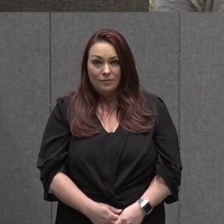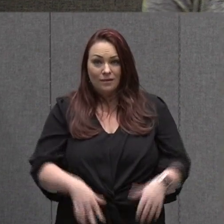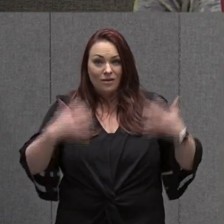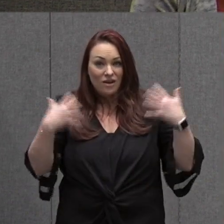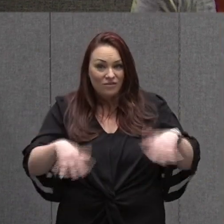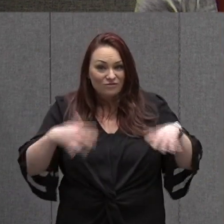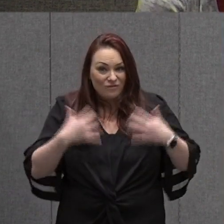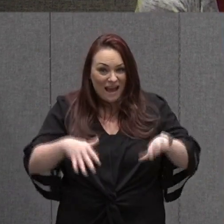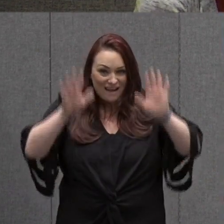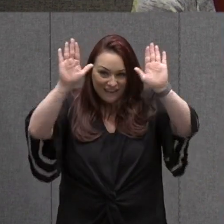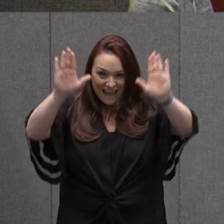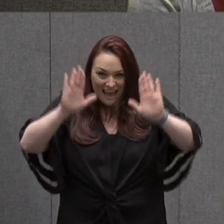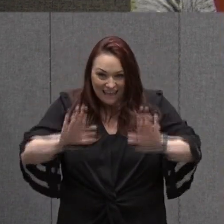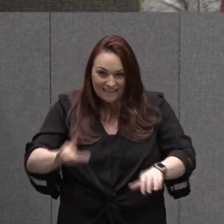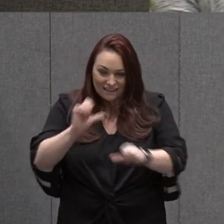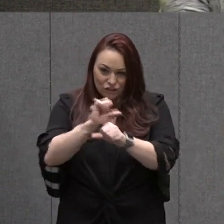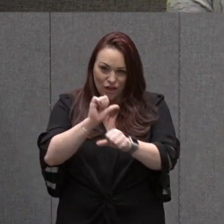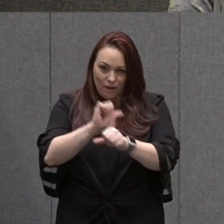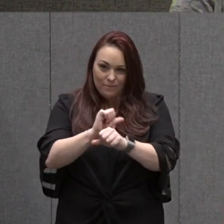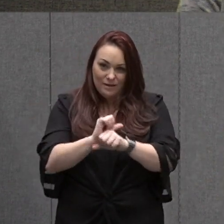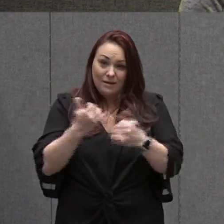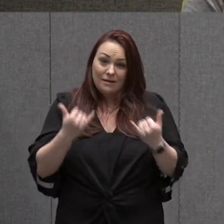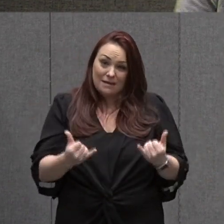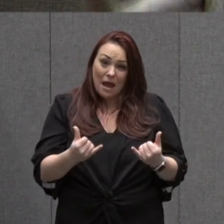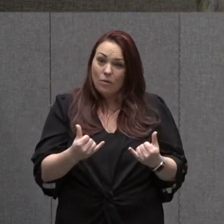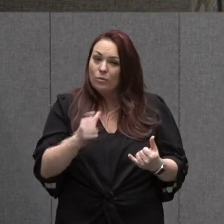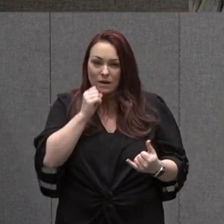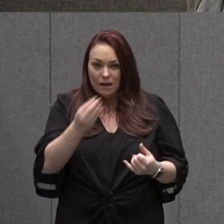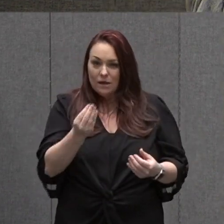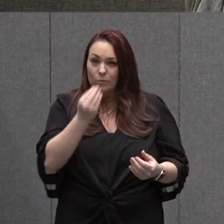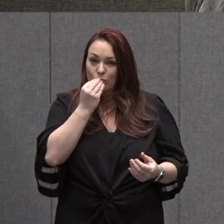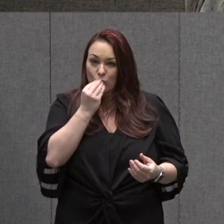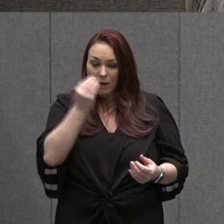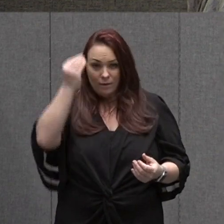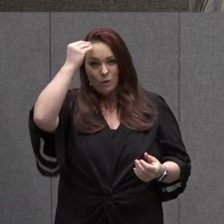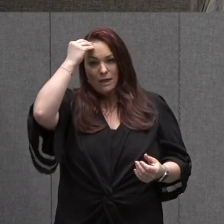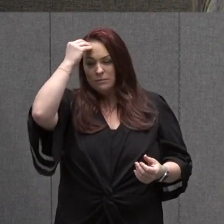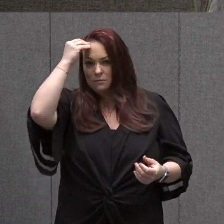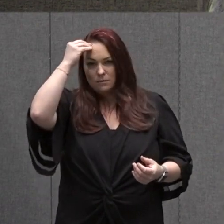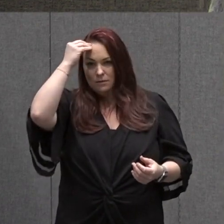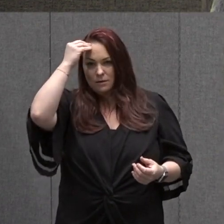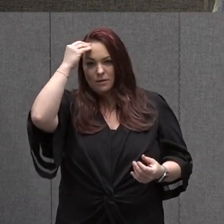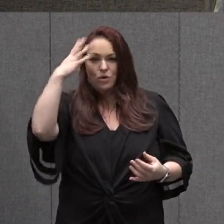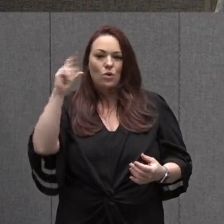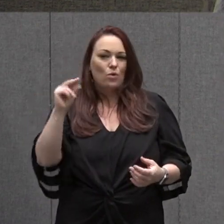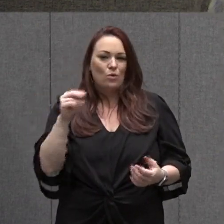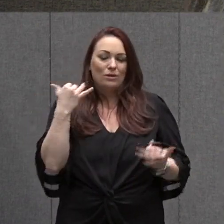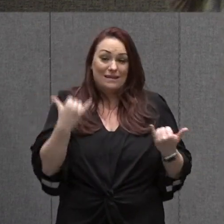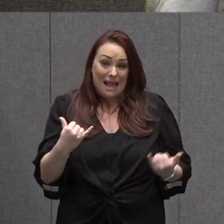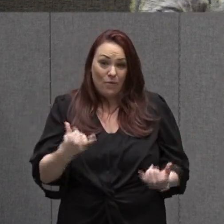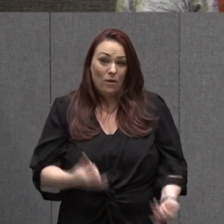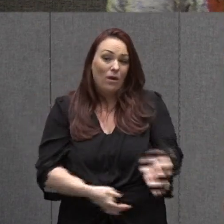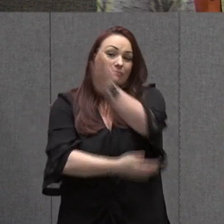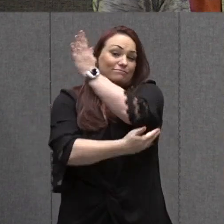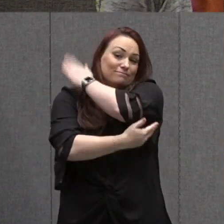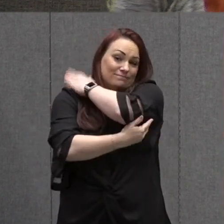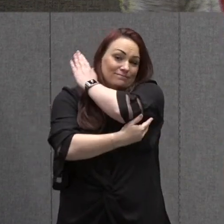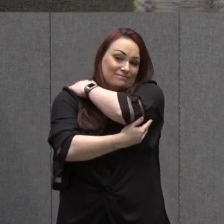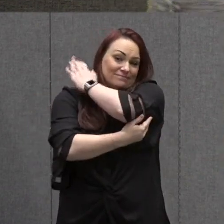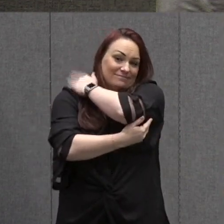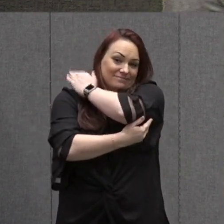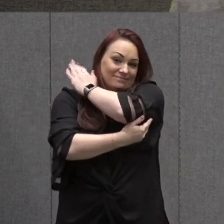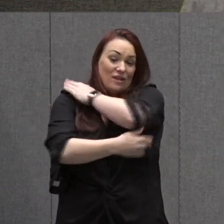Wow, excellent job. This time, instead of kissing your brain, give yourself a big pat on the back. Wonderful